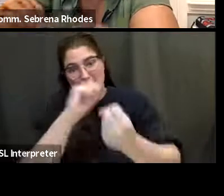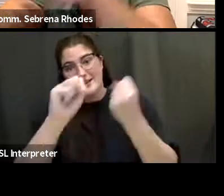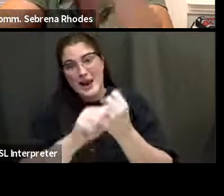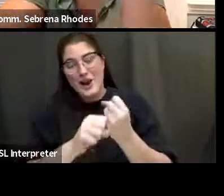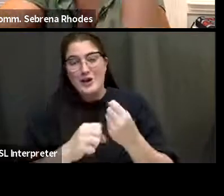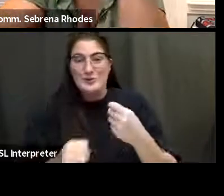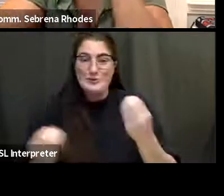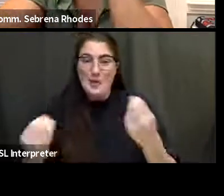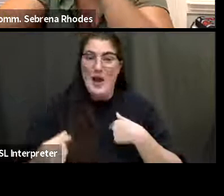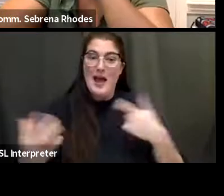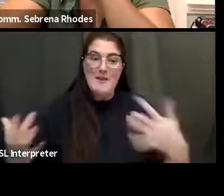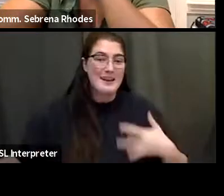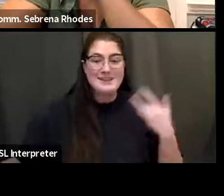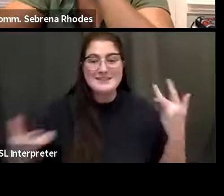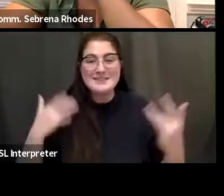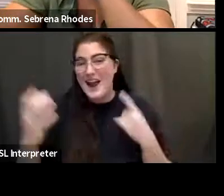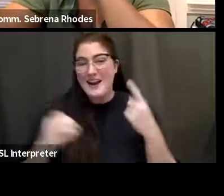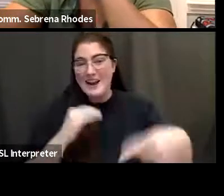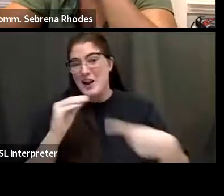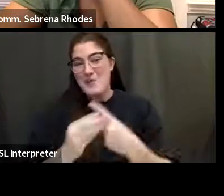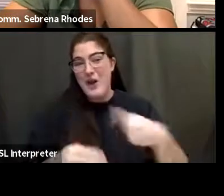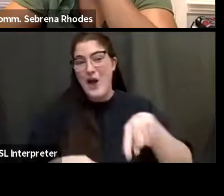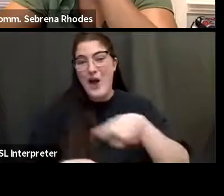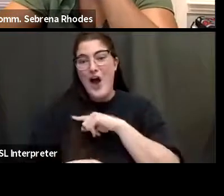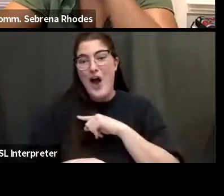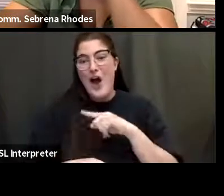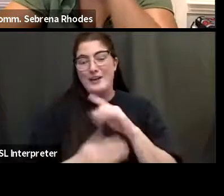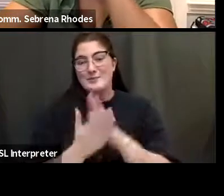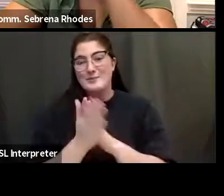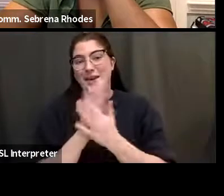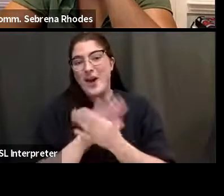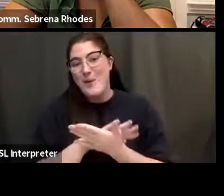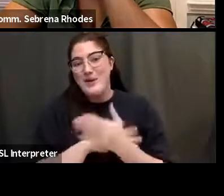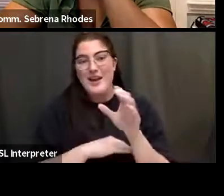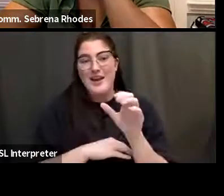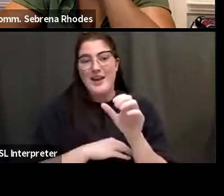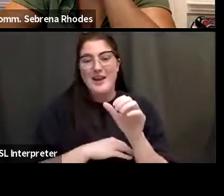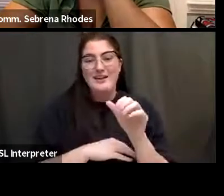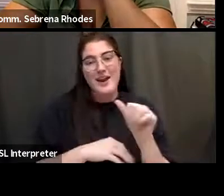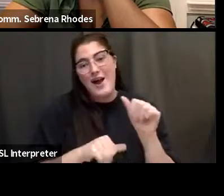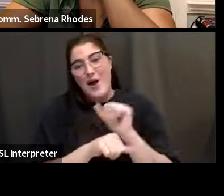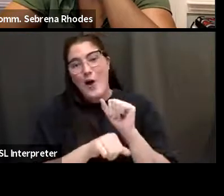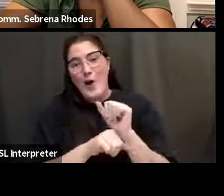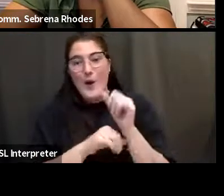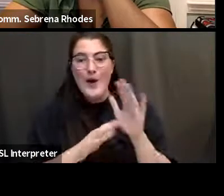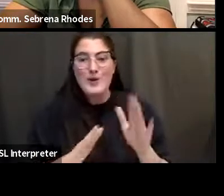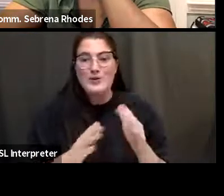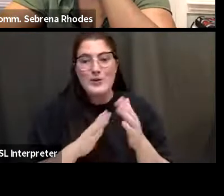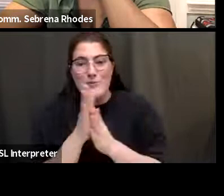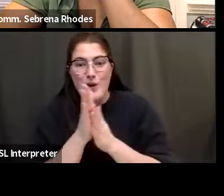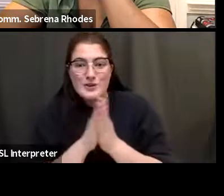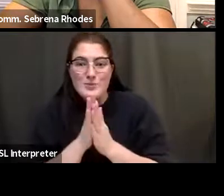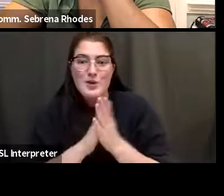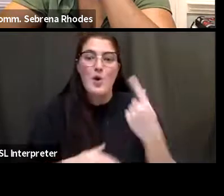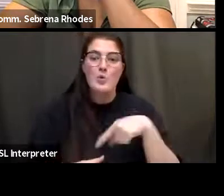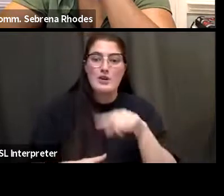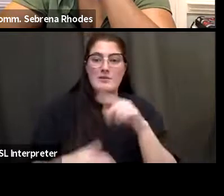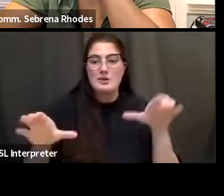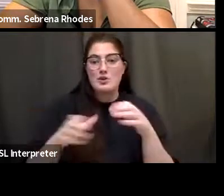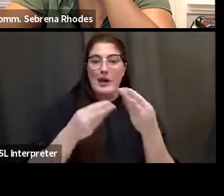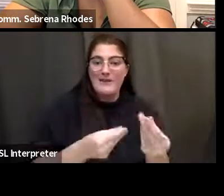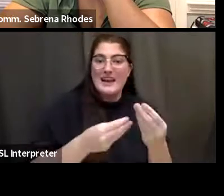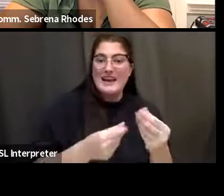very excited about us doing an entrepreneur. We have been doing the feeding sites at our